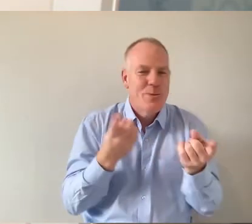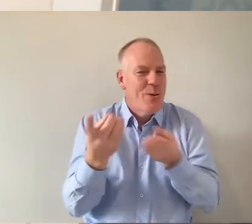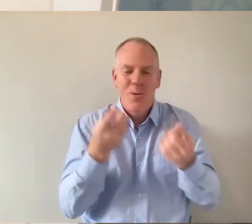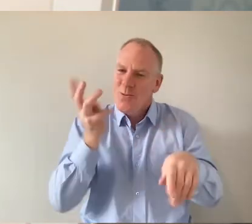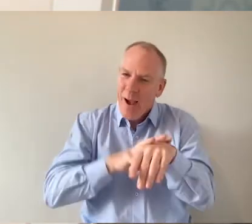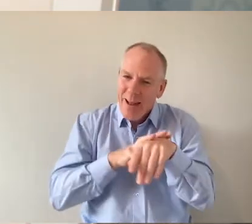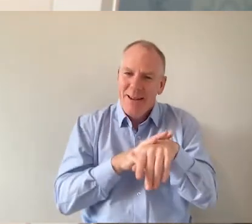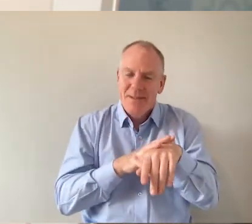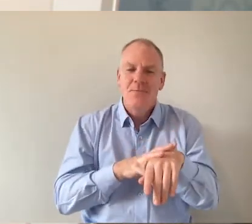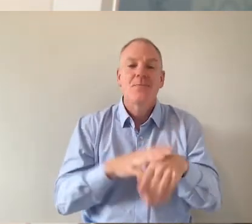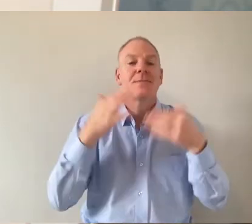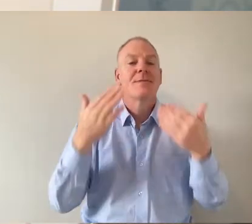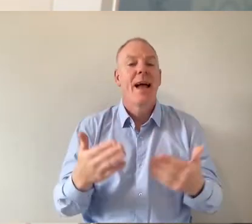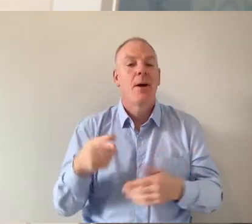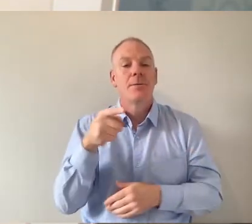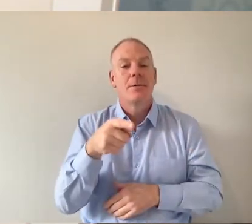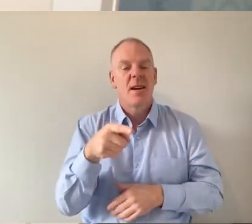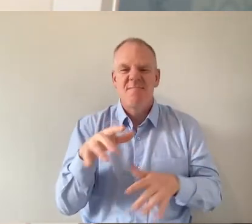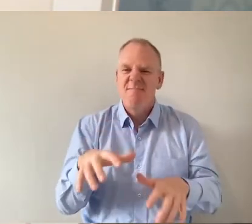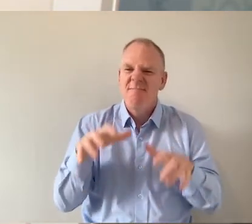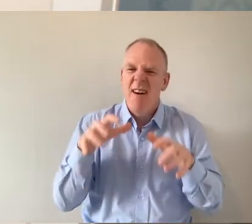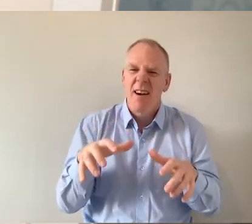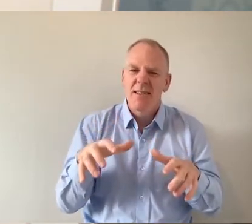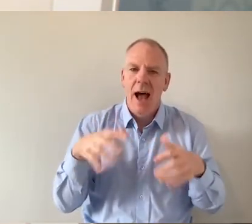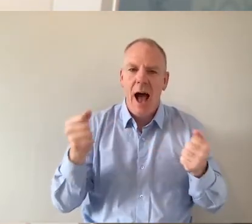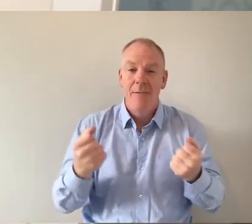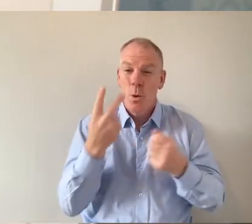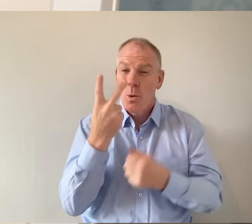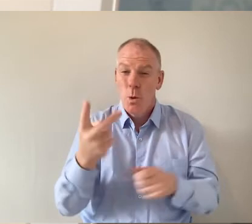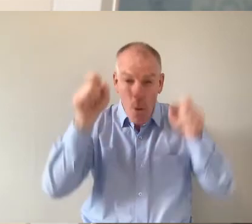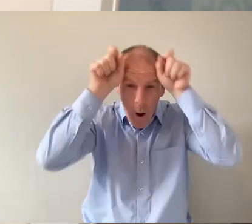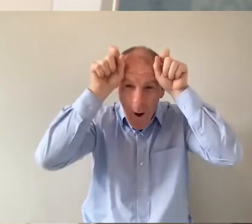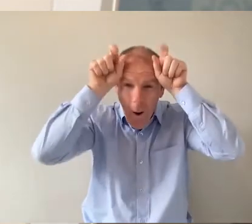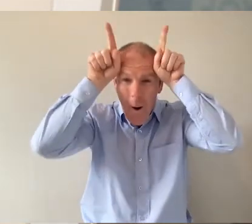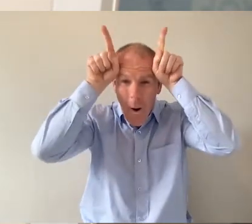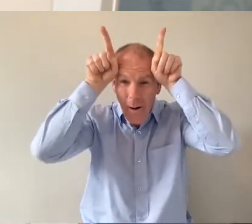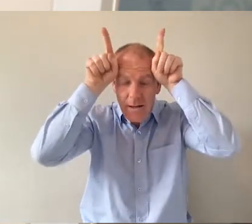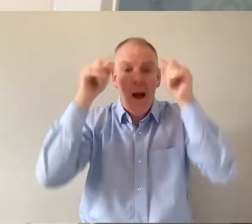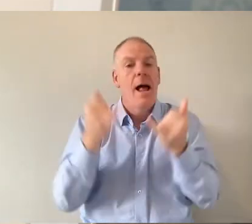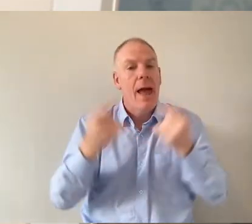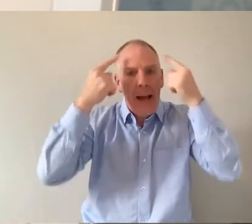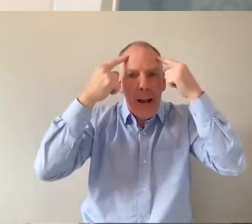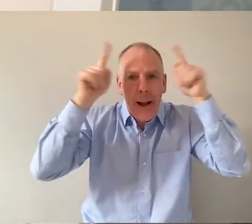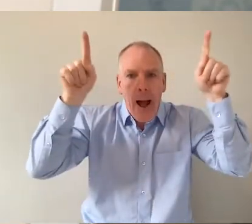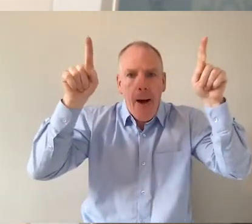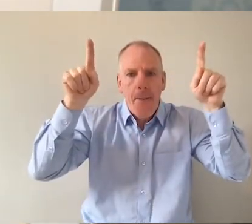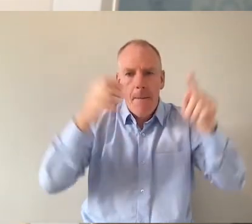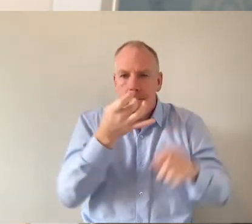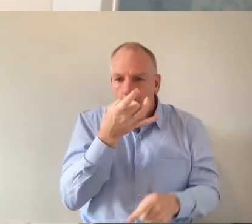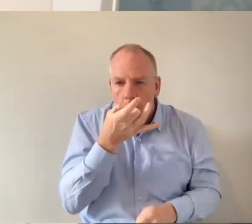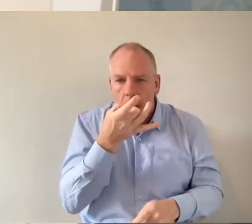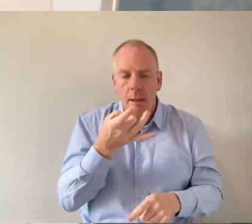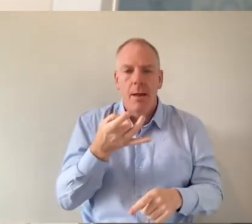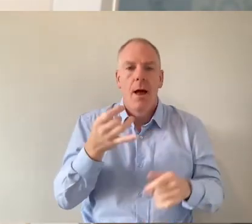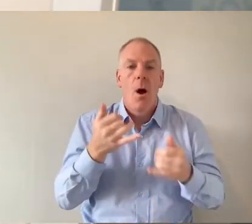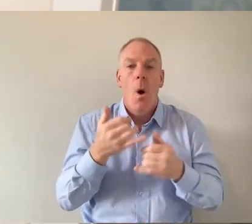Brilliant. And then Guzzler, because he's a monster, he has 2 horns, kind of like, bit like a cow or a bull. He has 2 horns,